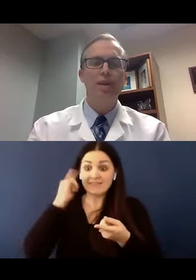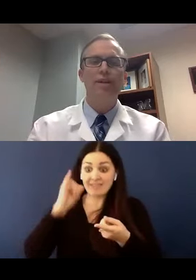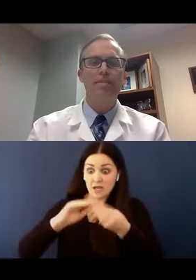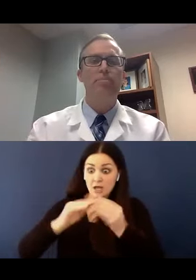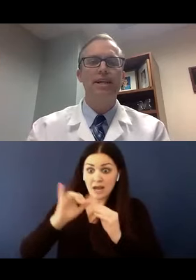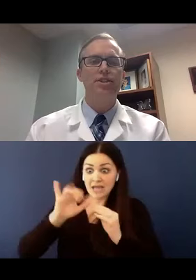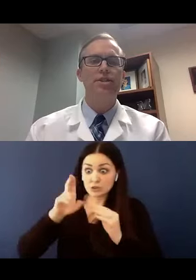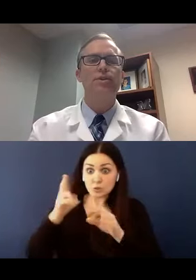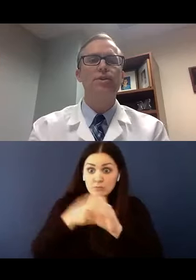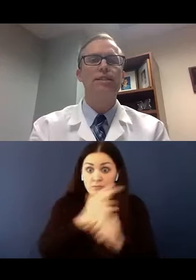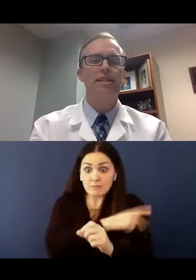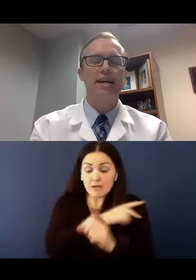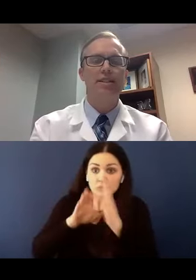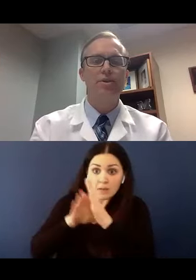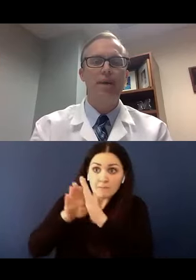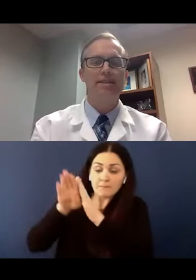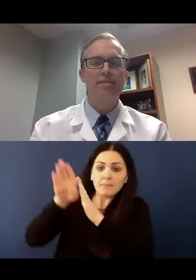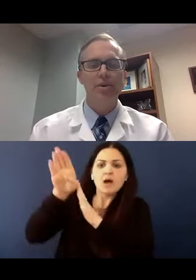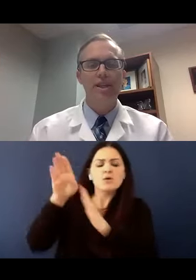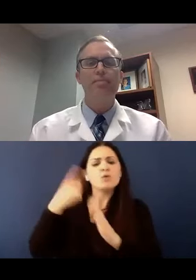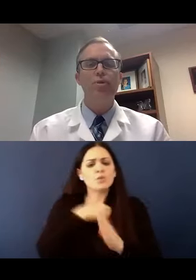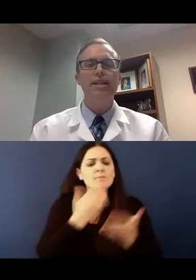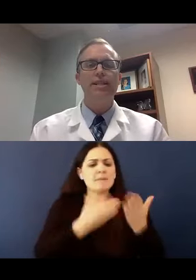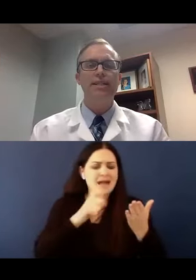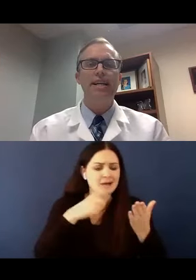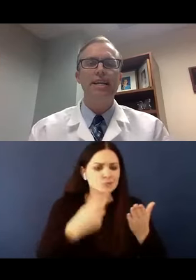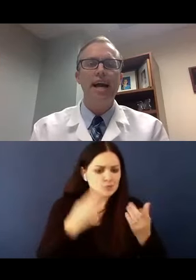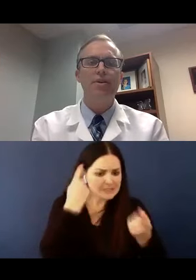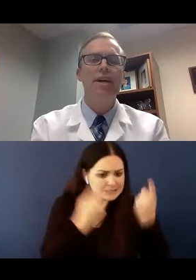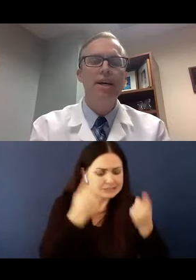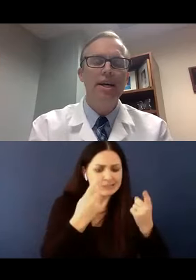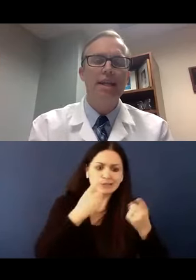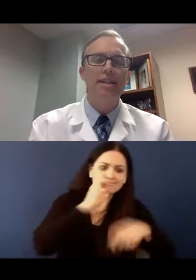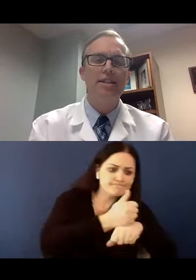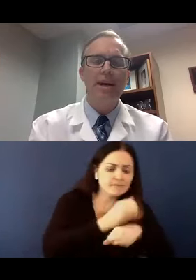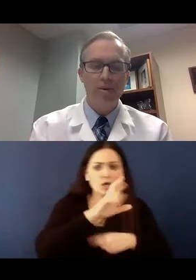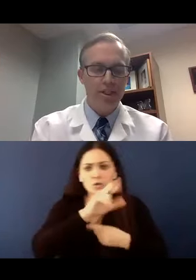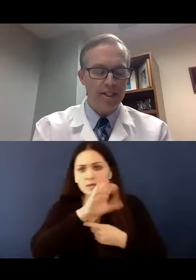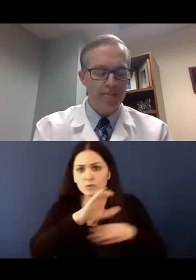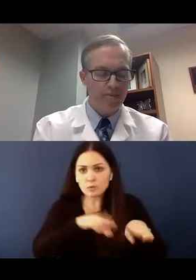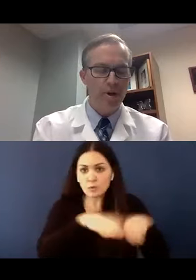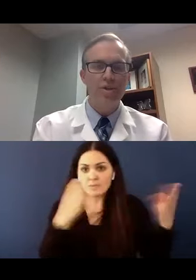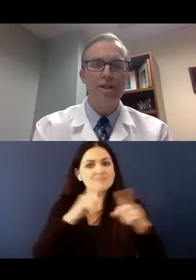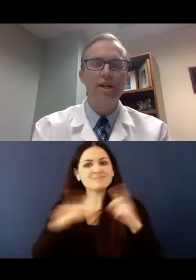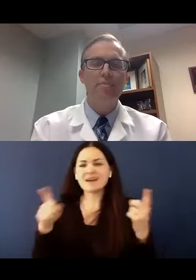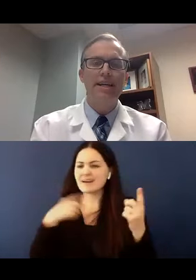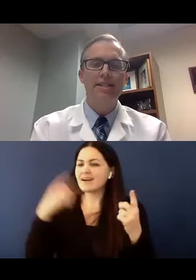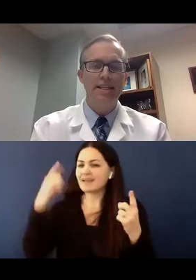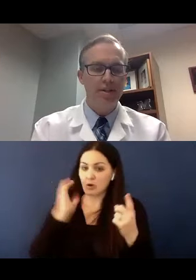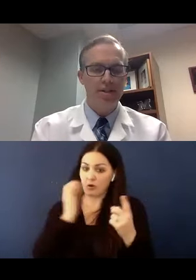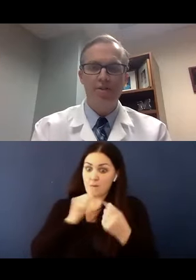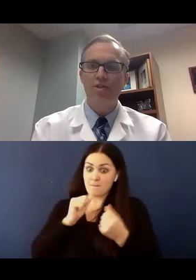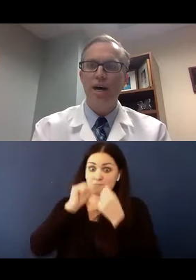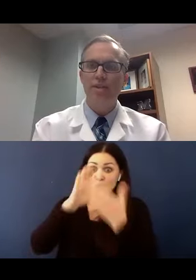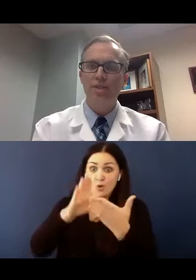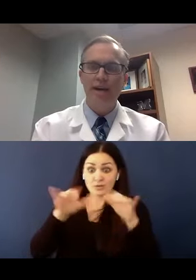more quickly about potential increases in ICU capacity. But we think putting these data together, that this micro adjustment approach may continue